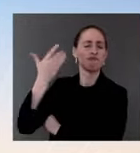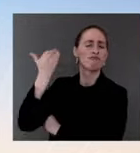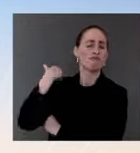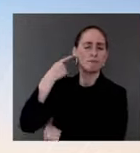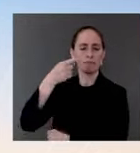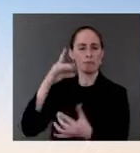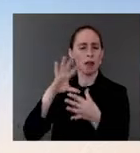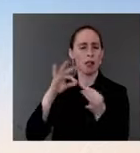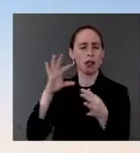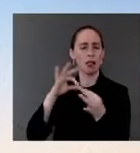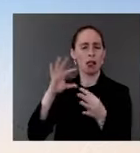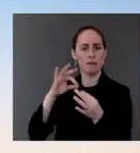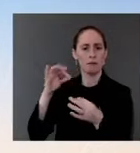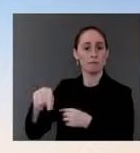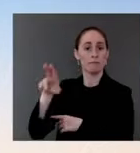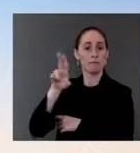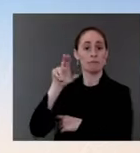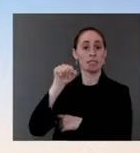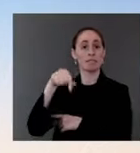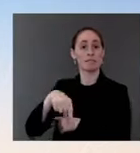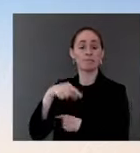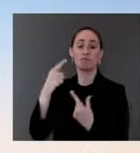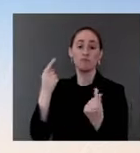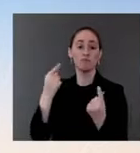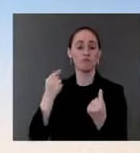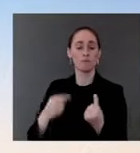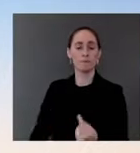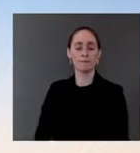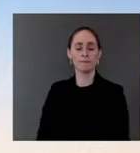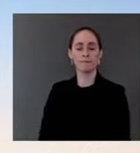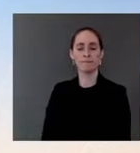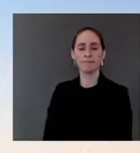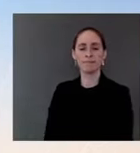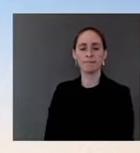the administration of the White House is undertaking any action in response.